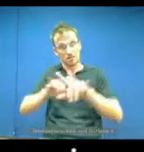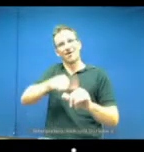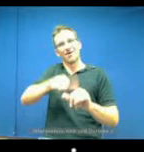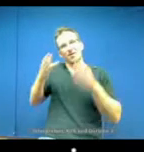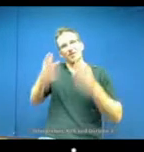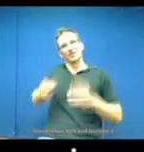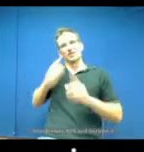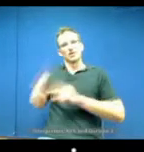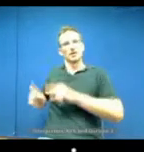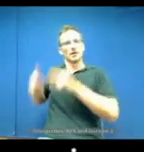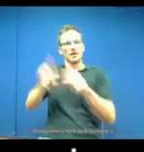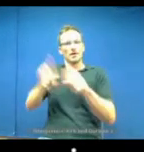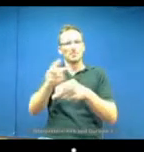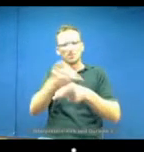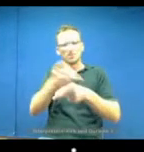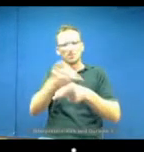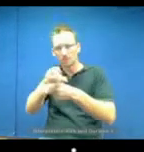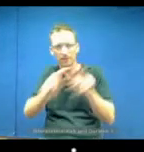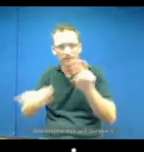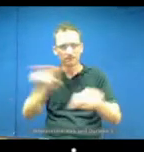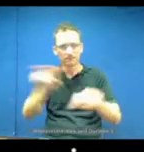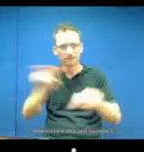third-party supervision.